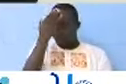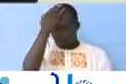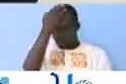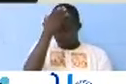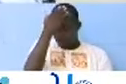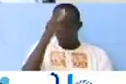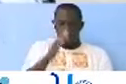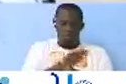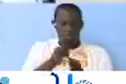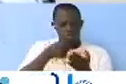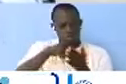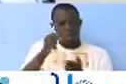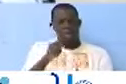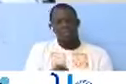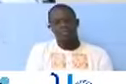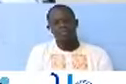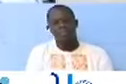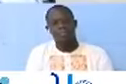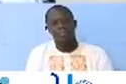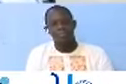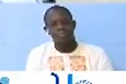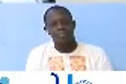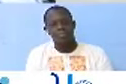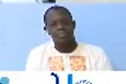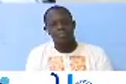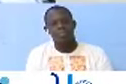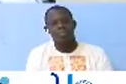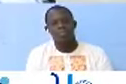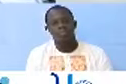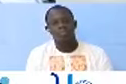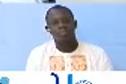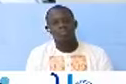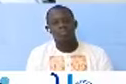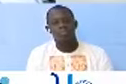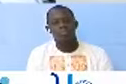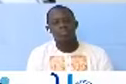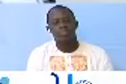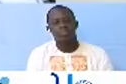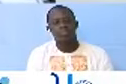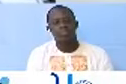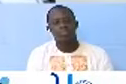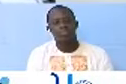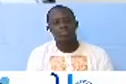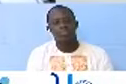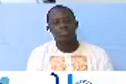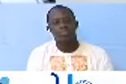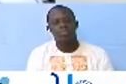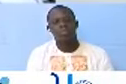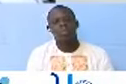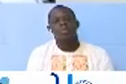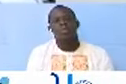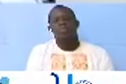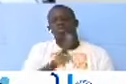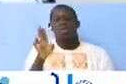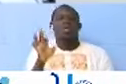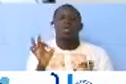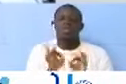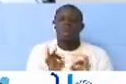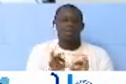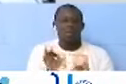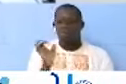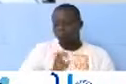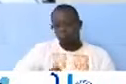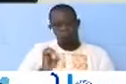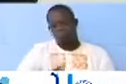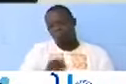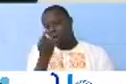nundo president mbe nunja wale sadara kaya ba Jawara. Ni manu tige sukron ya be muli. Sukron kono lan. It was not rice. There was no rice,